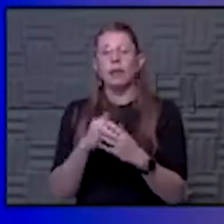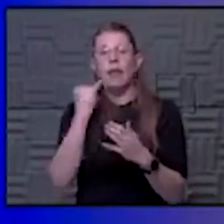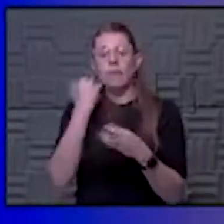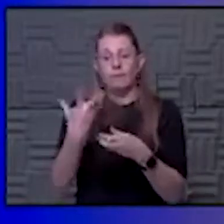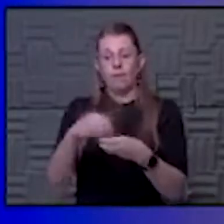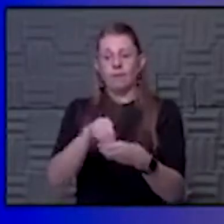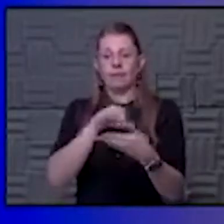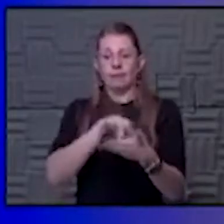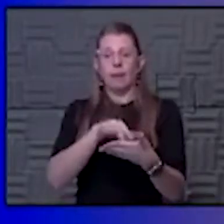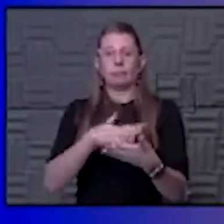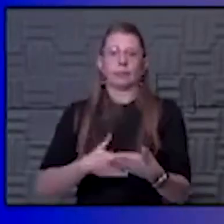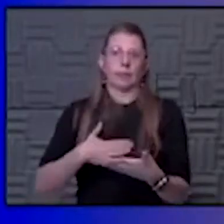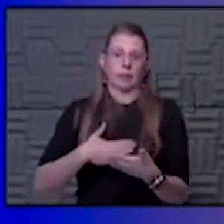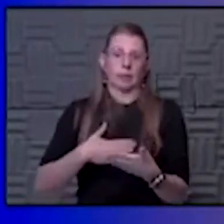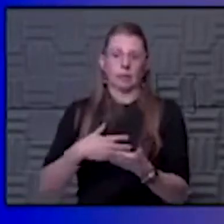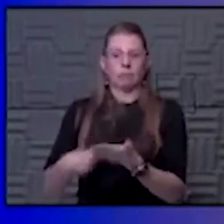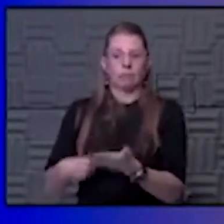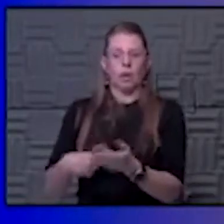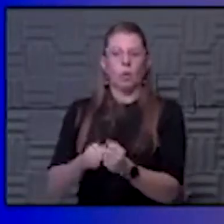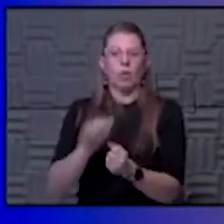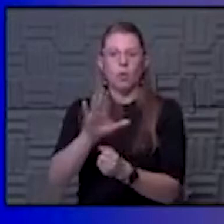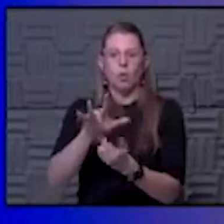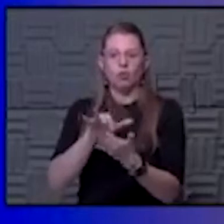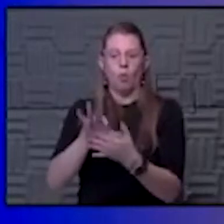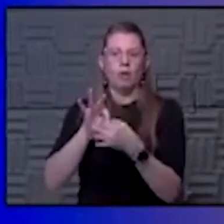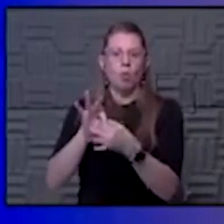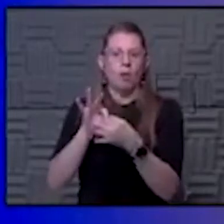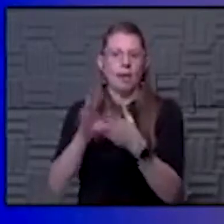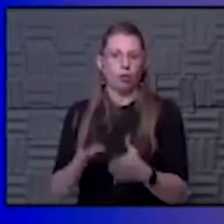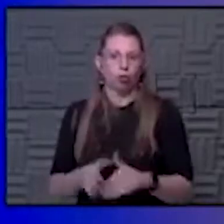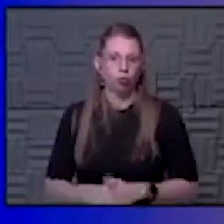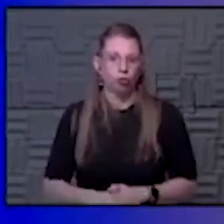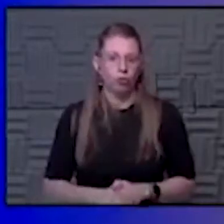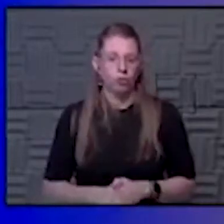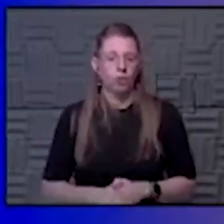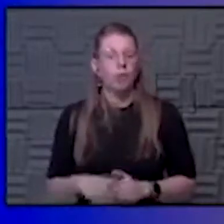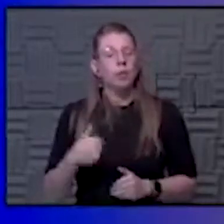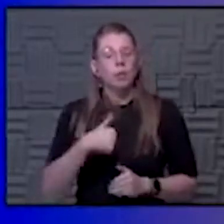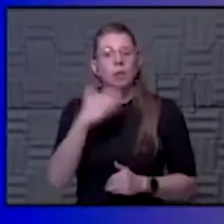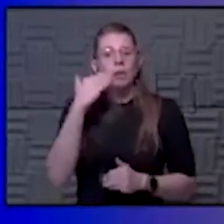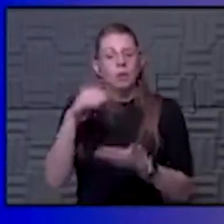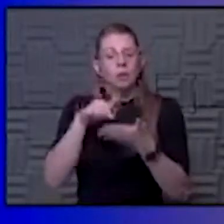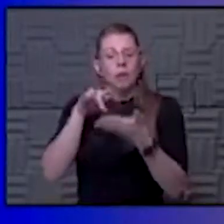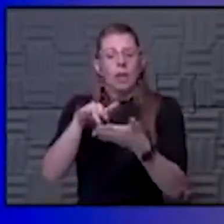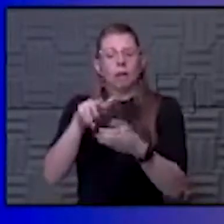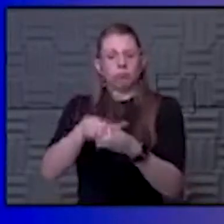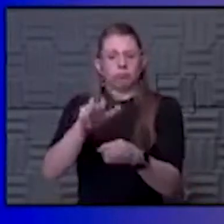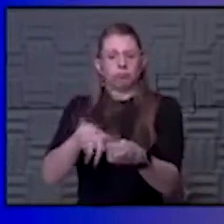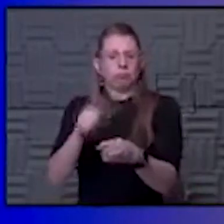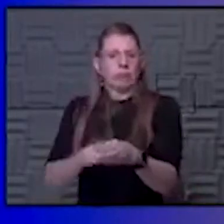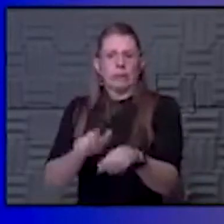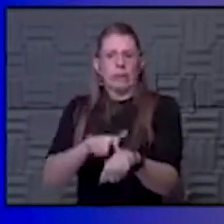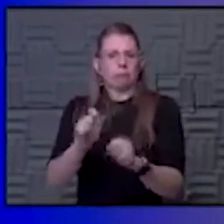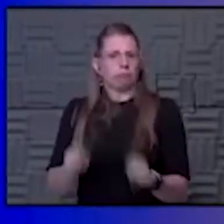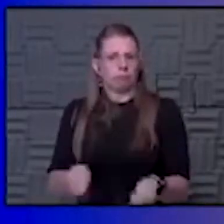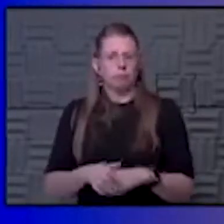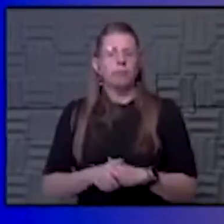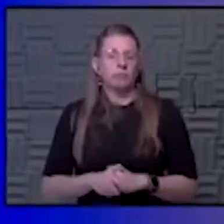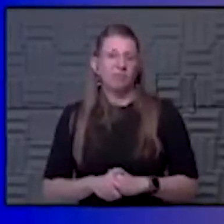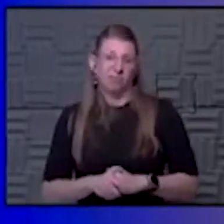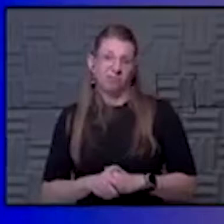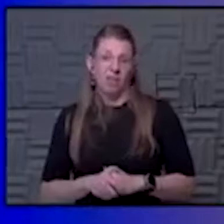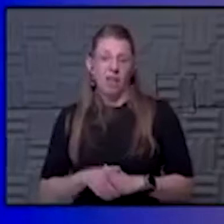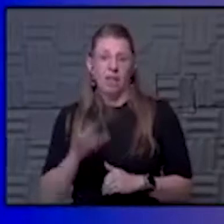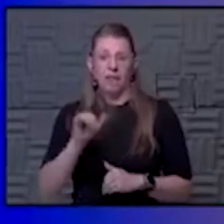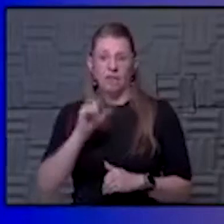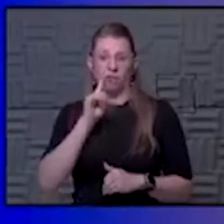study, please talk with your study coordinator. We know that studies, you can opt out at any time. That's part of essentially